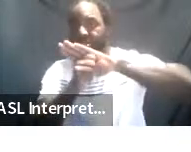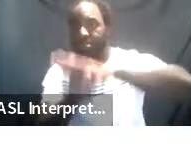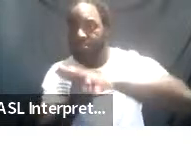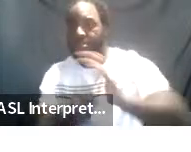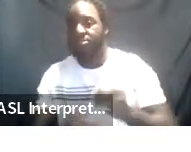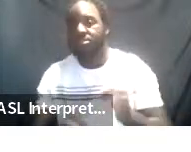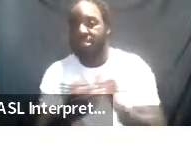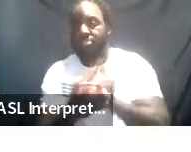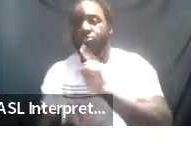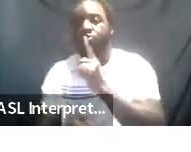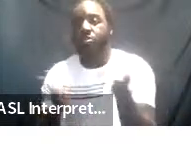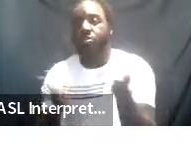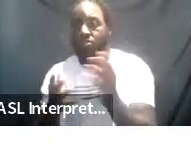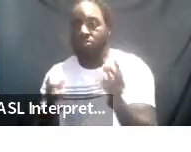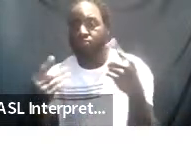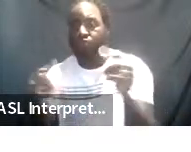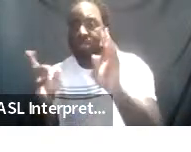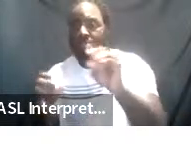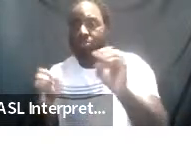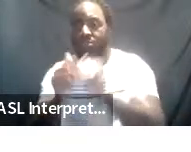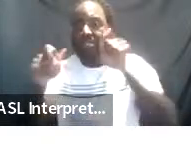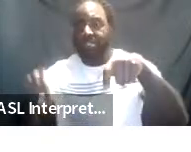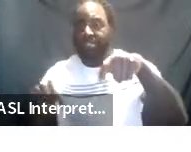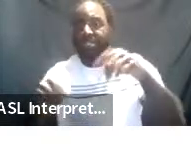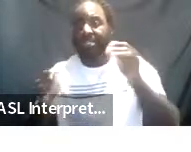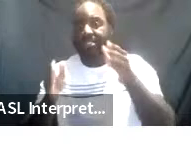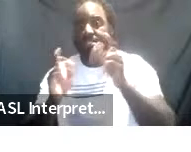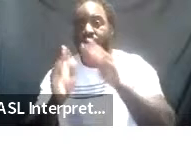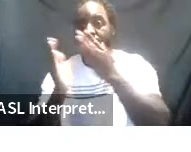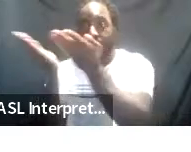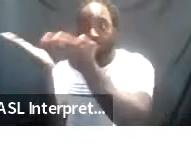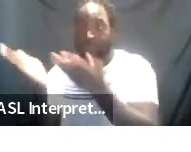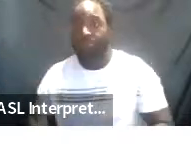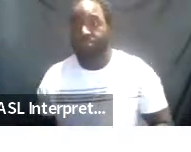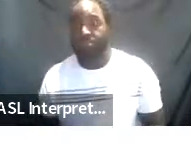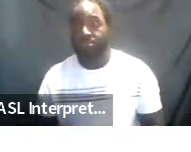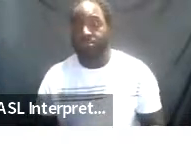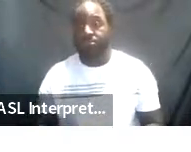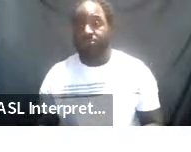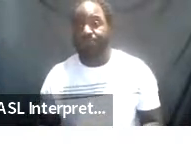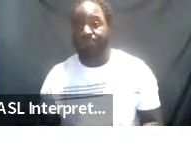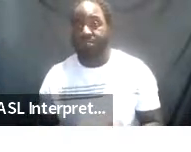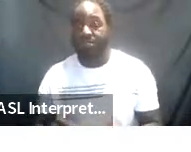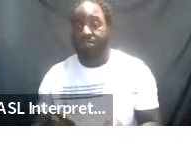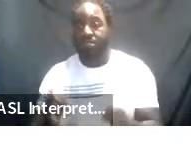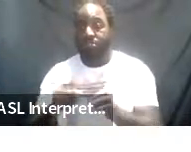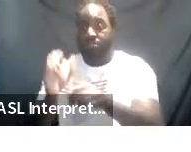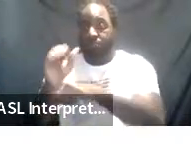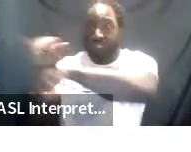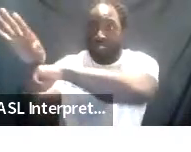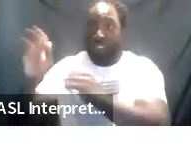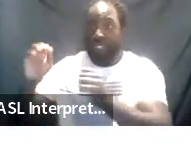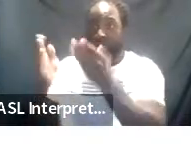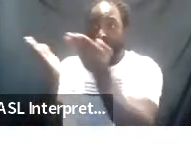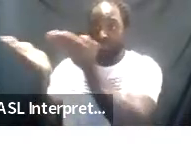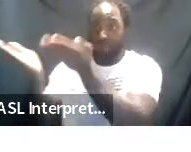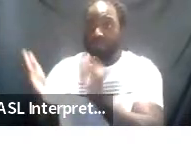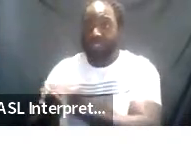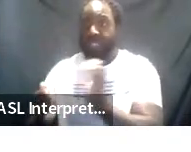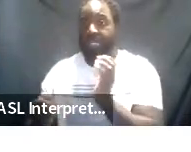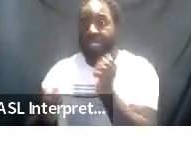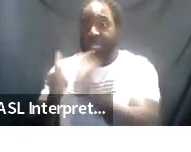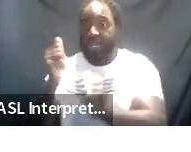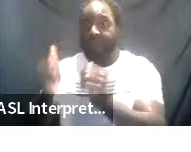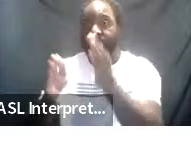really what we're trying to do with these proposals, to forward a set of proposals such that every neighborhood is doing its